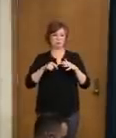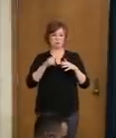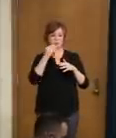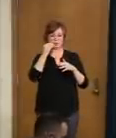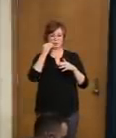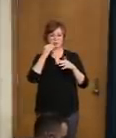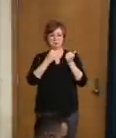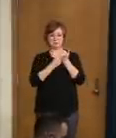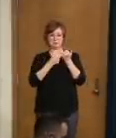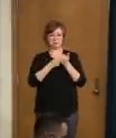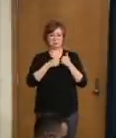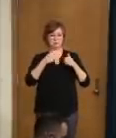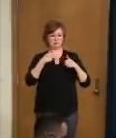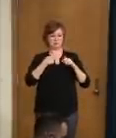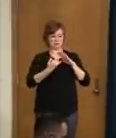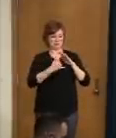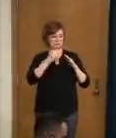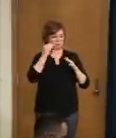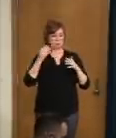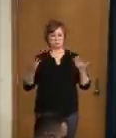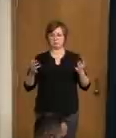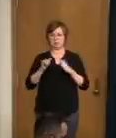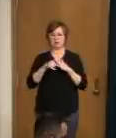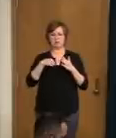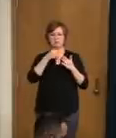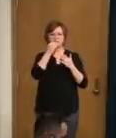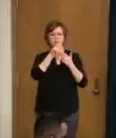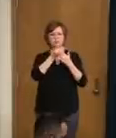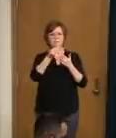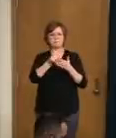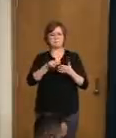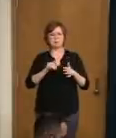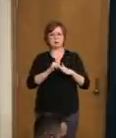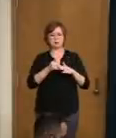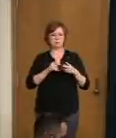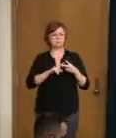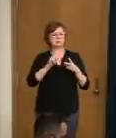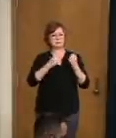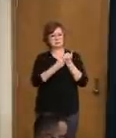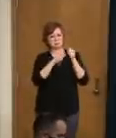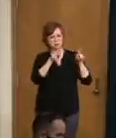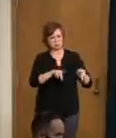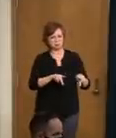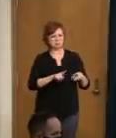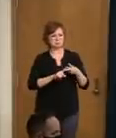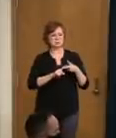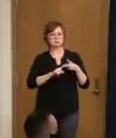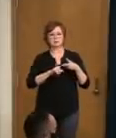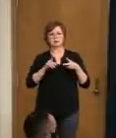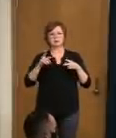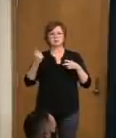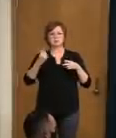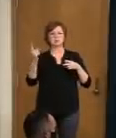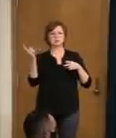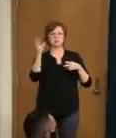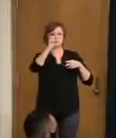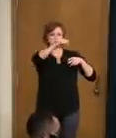out to support you, to get your grocery shopping, to look after your other needs in a safe manner, leave your groceries outdoors. So I think